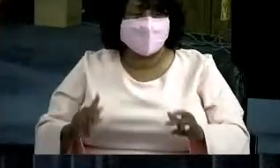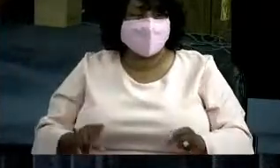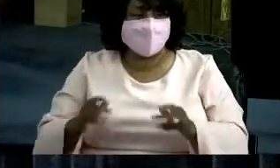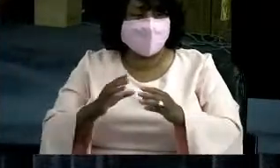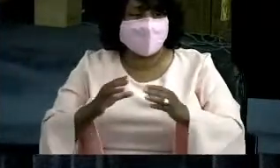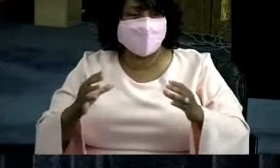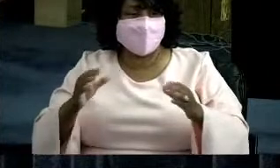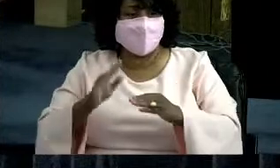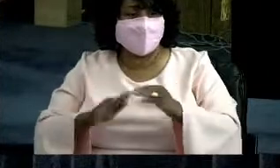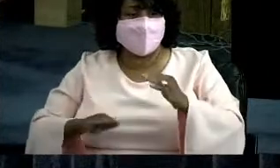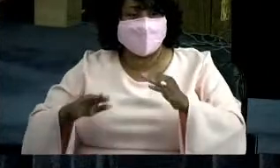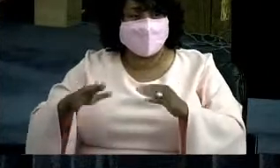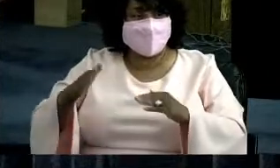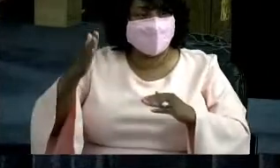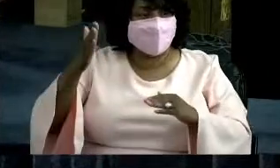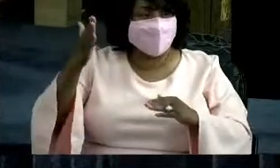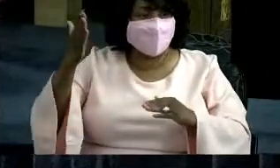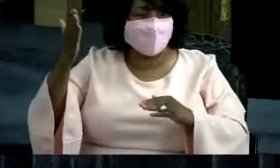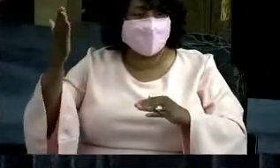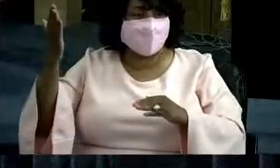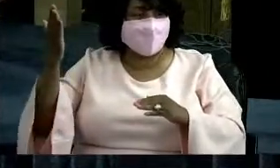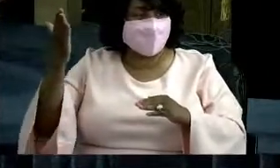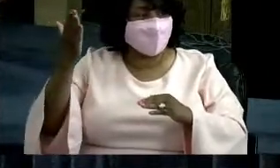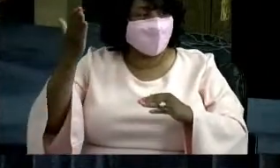nobody, nobody greater than you,